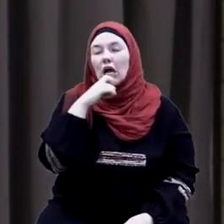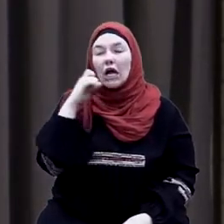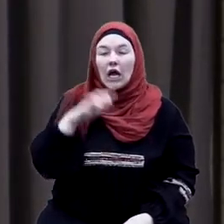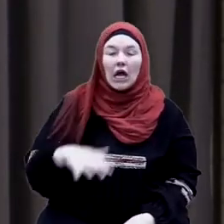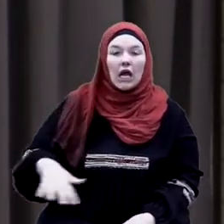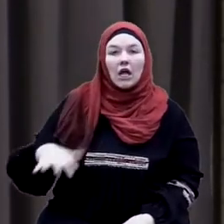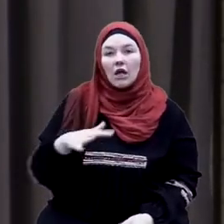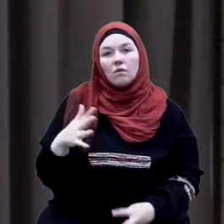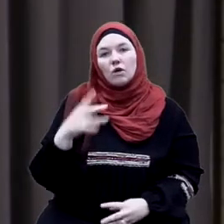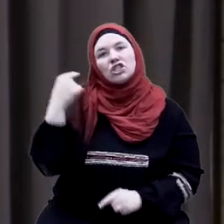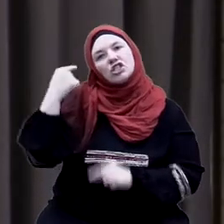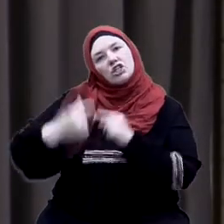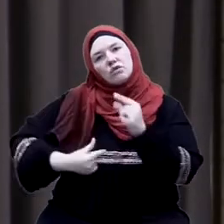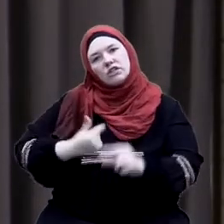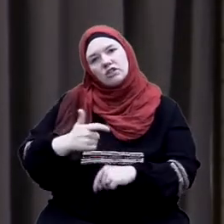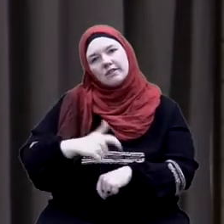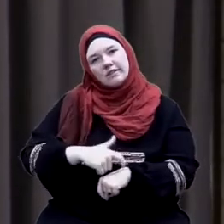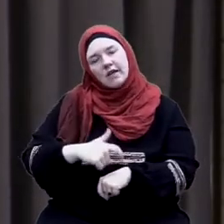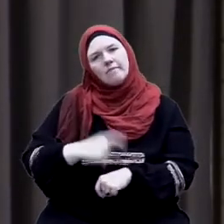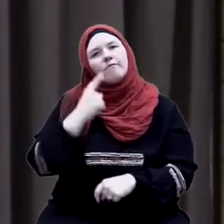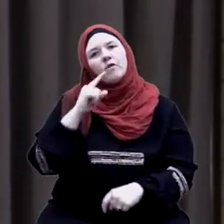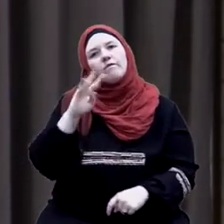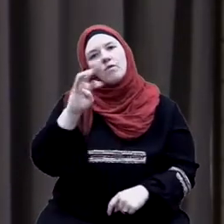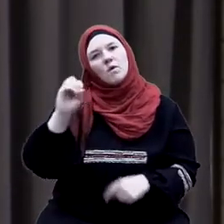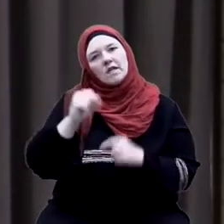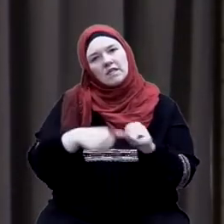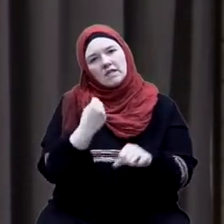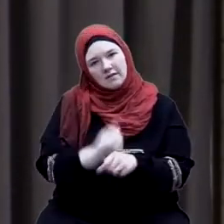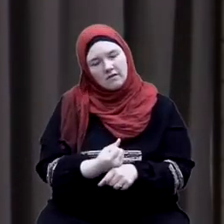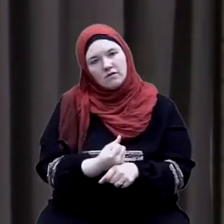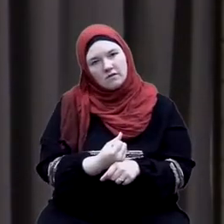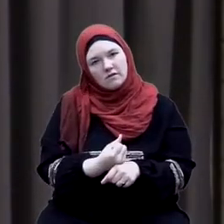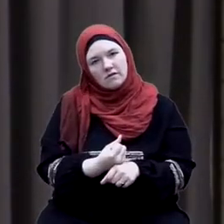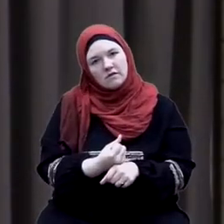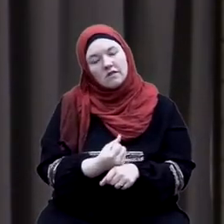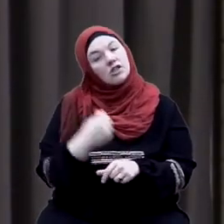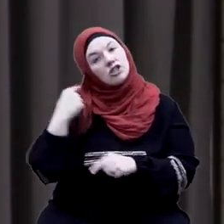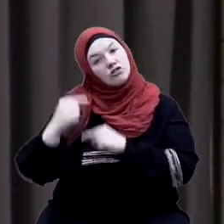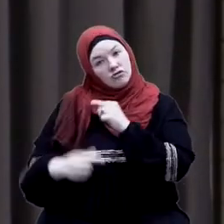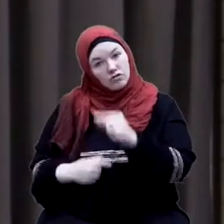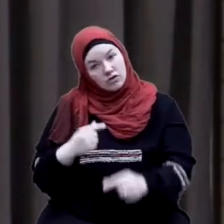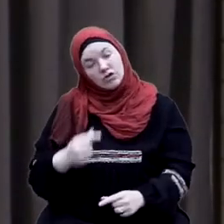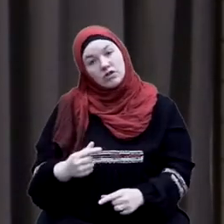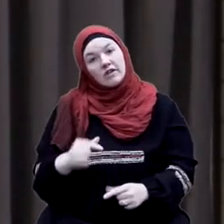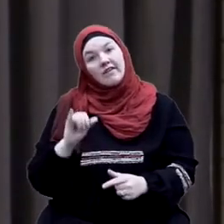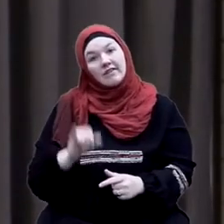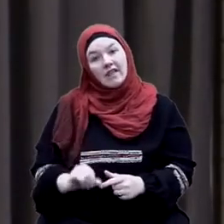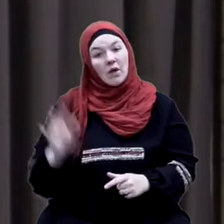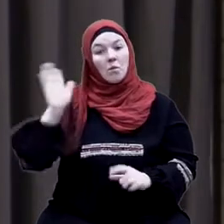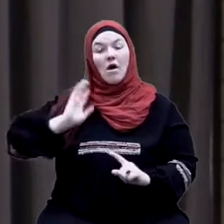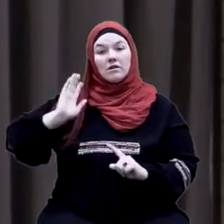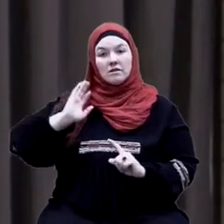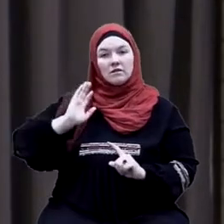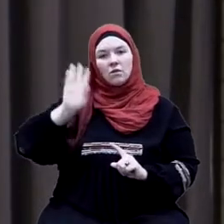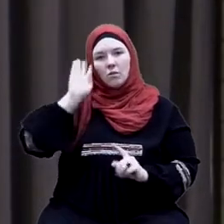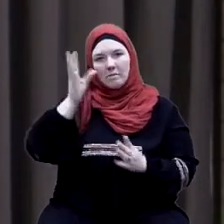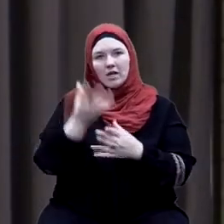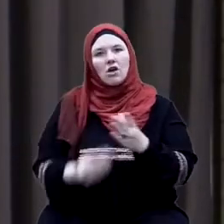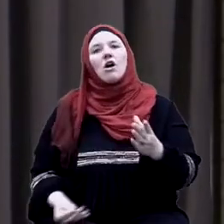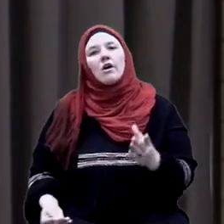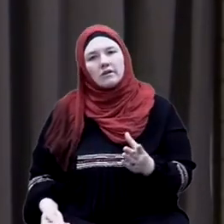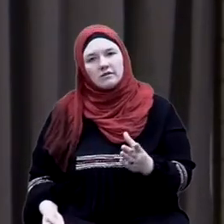It's a generation's time. In 40 years, the generation that was will be